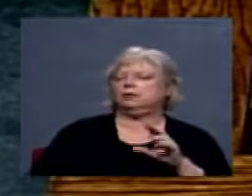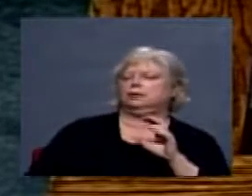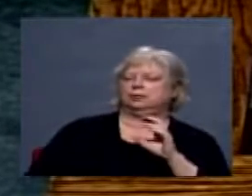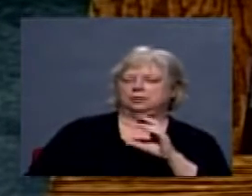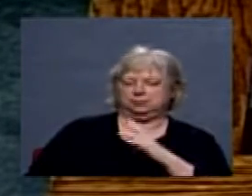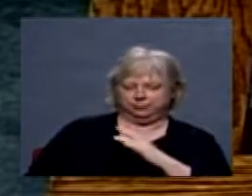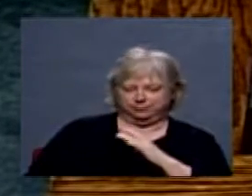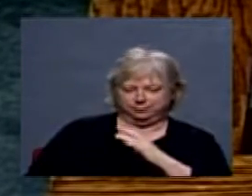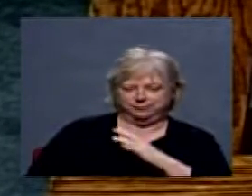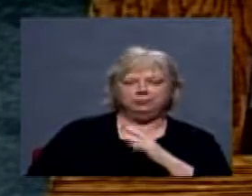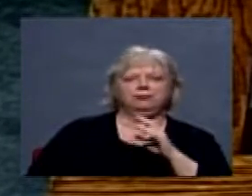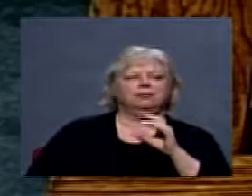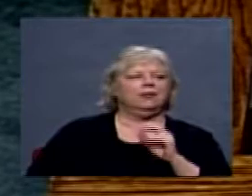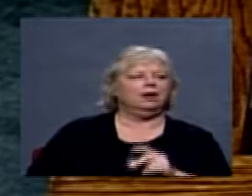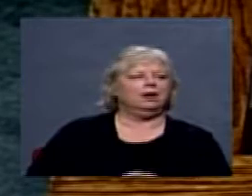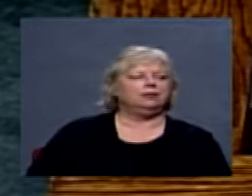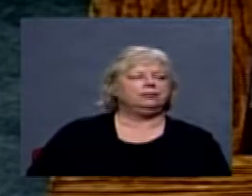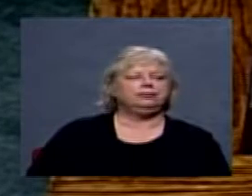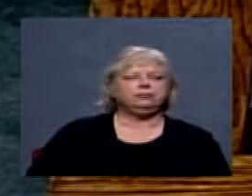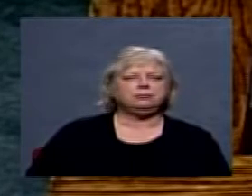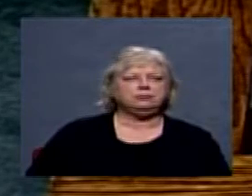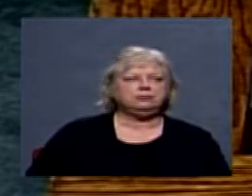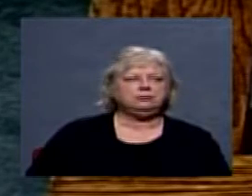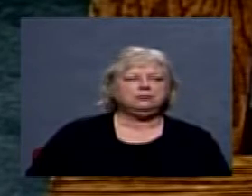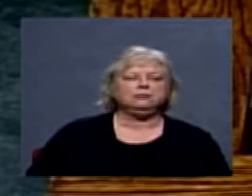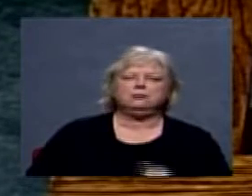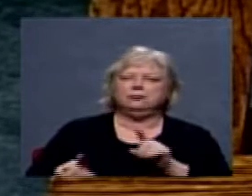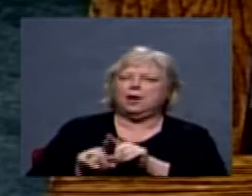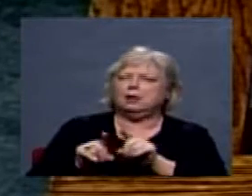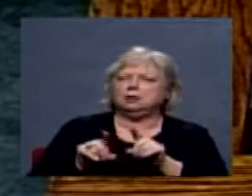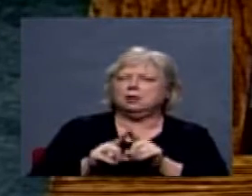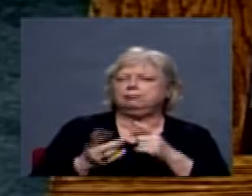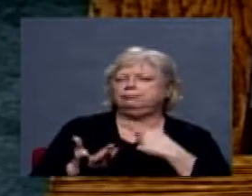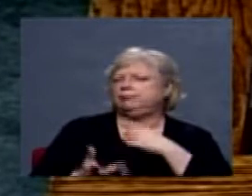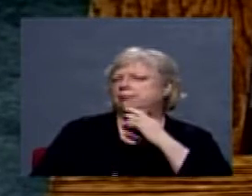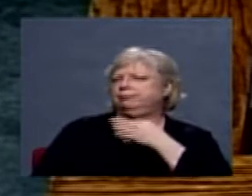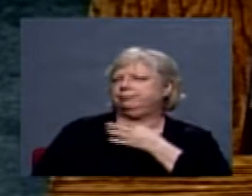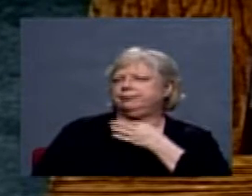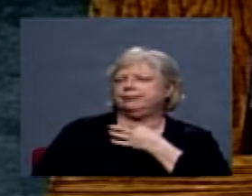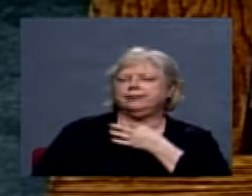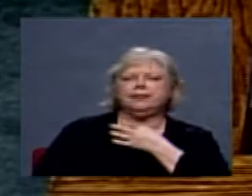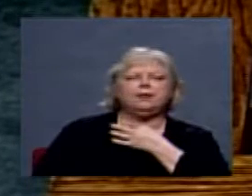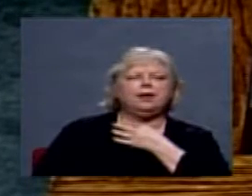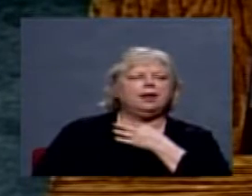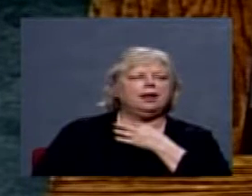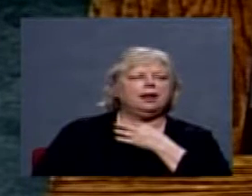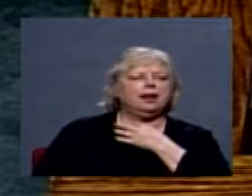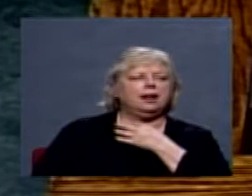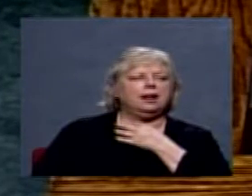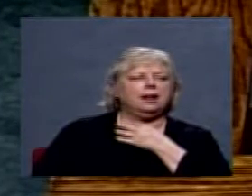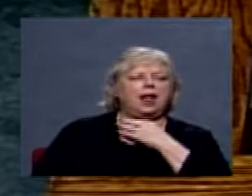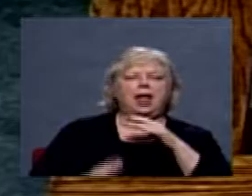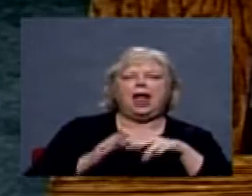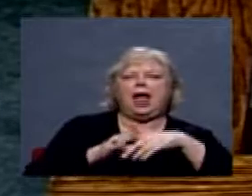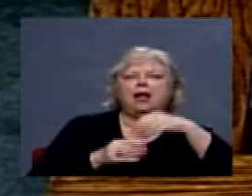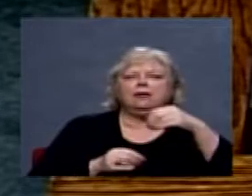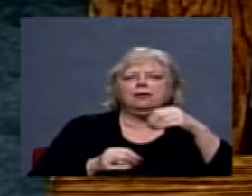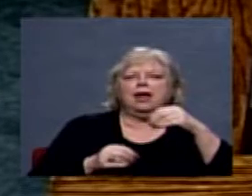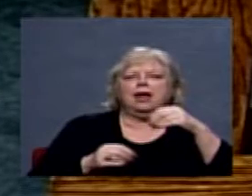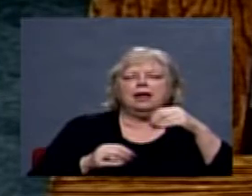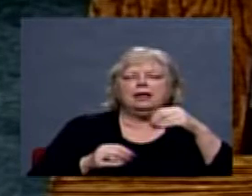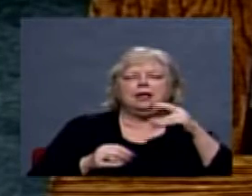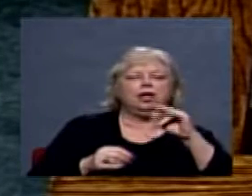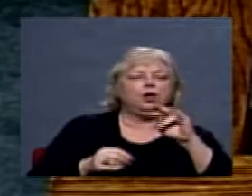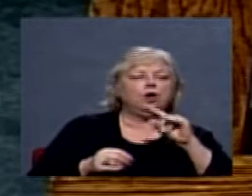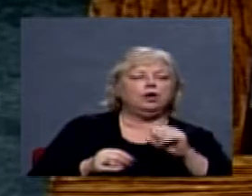And I also was curious about where the outside access units are located